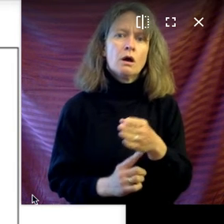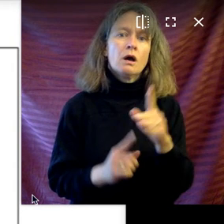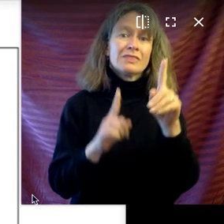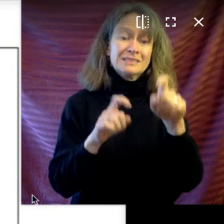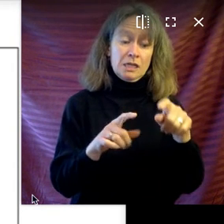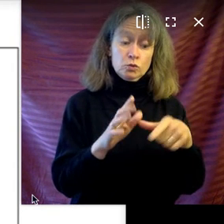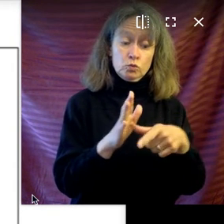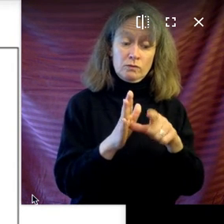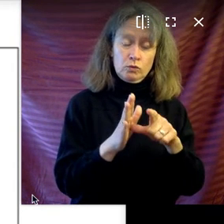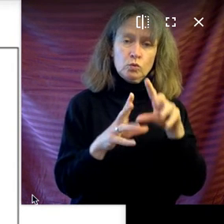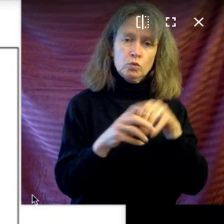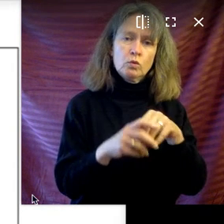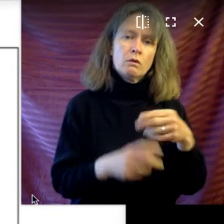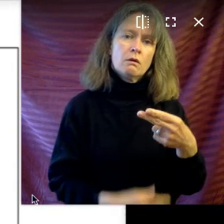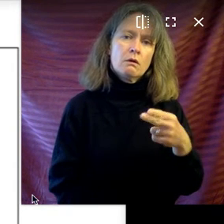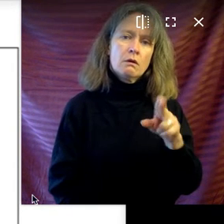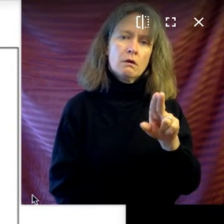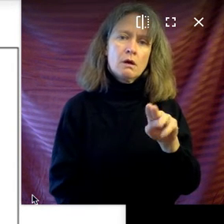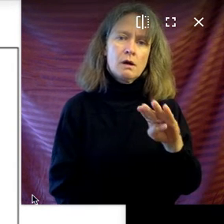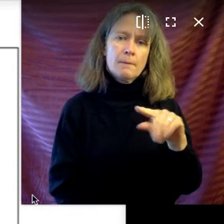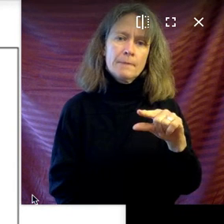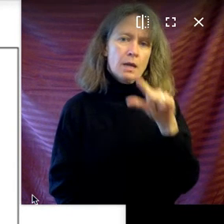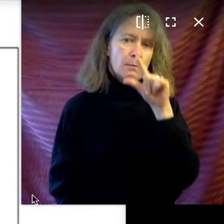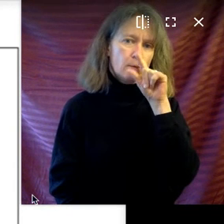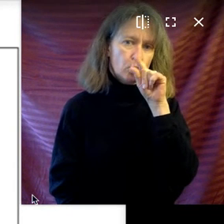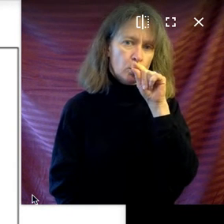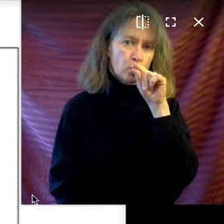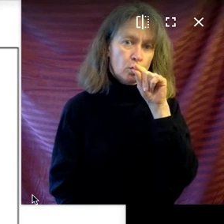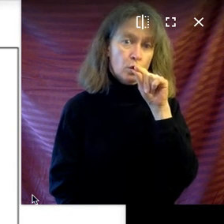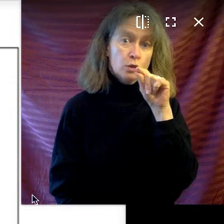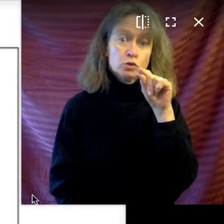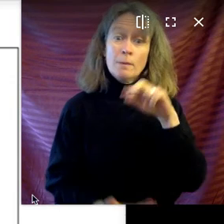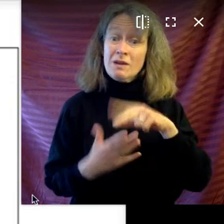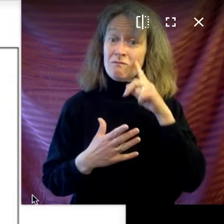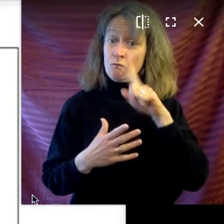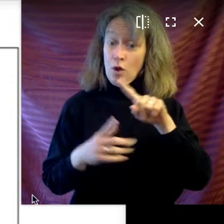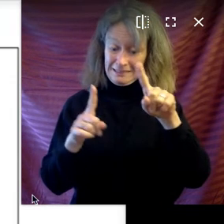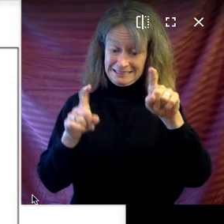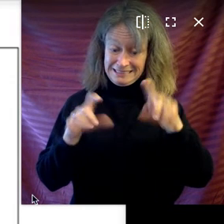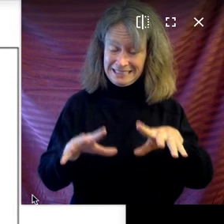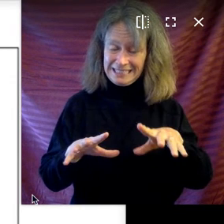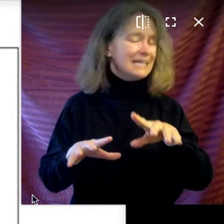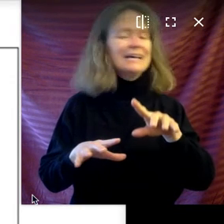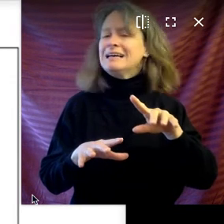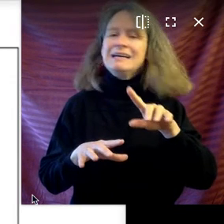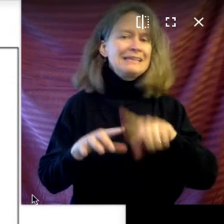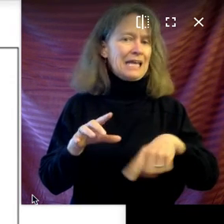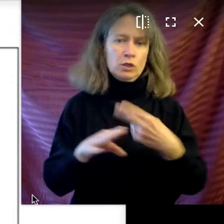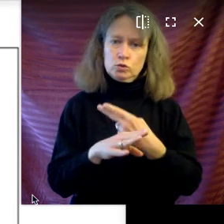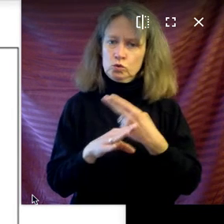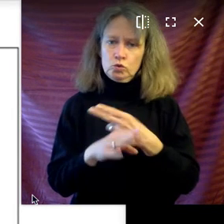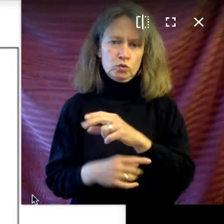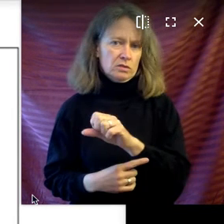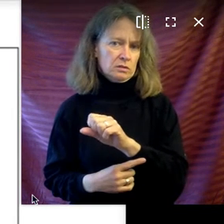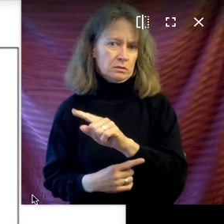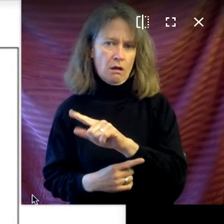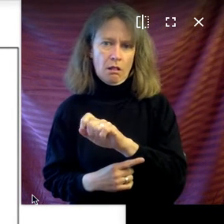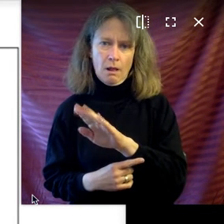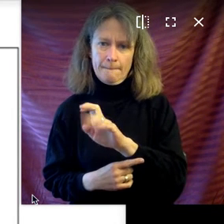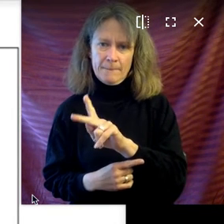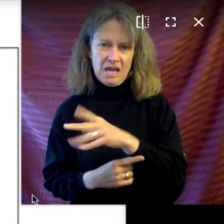you choose for the assessment can't be the stickleback and can't be the hummingbird. It can be